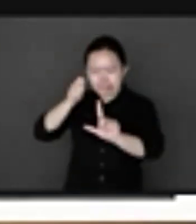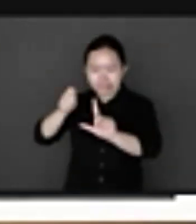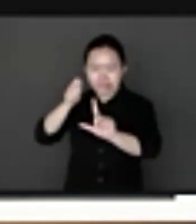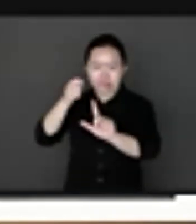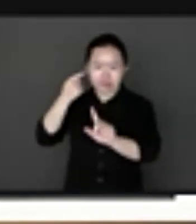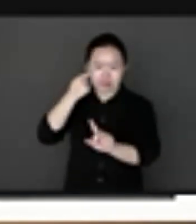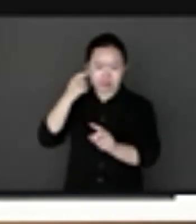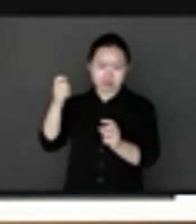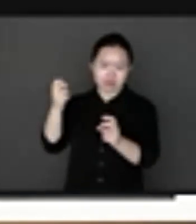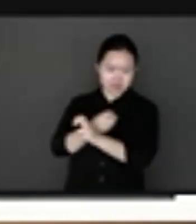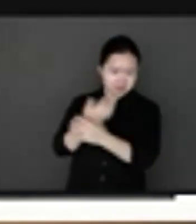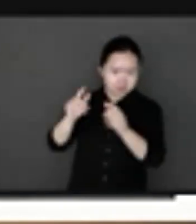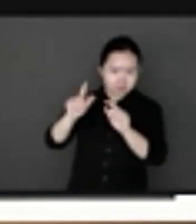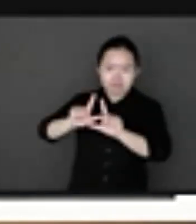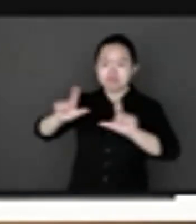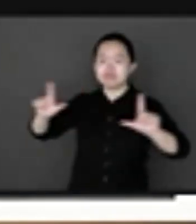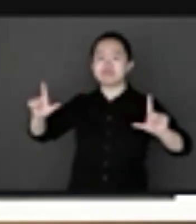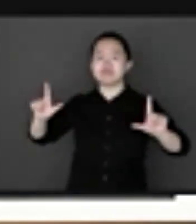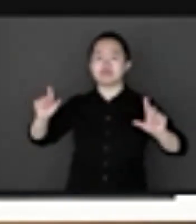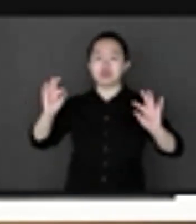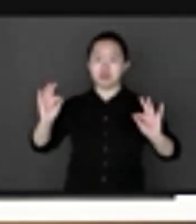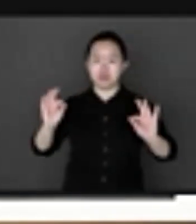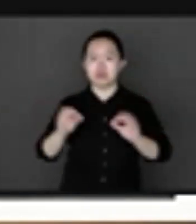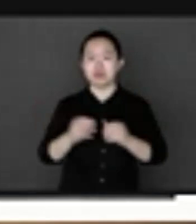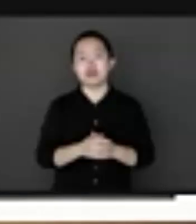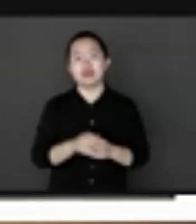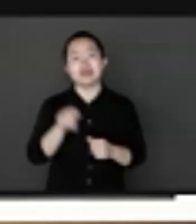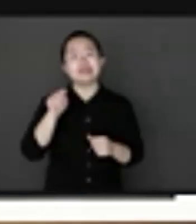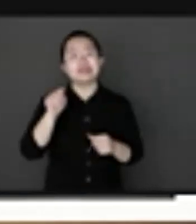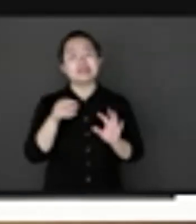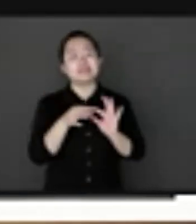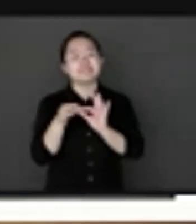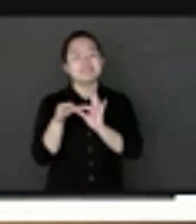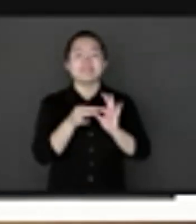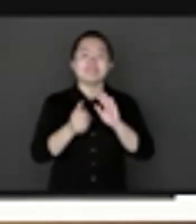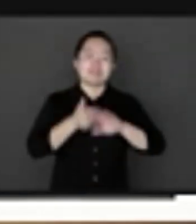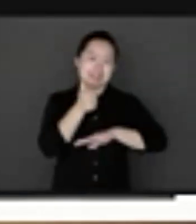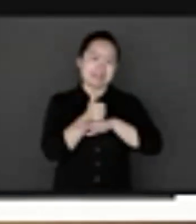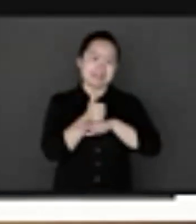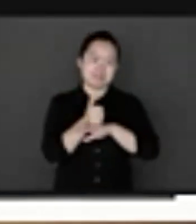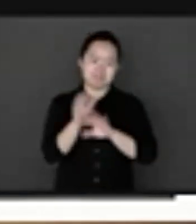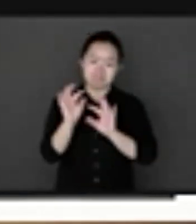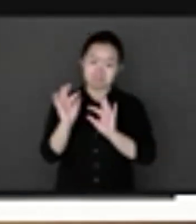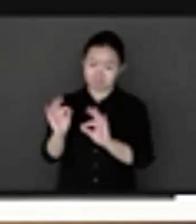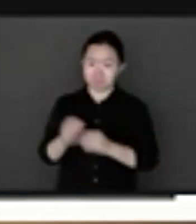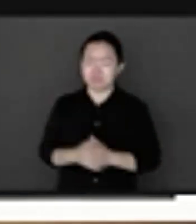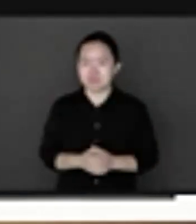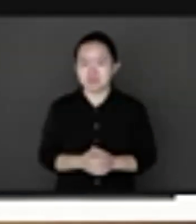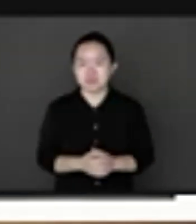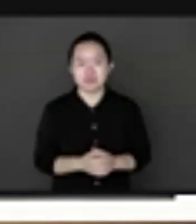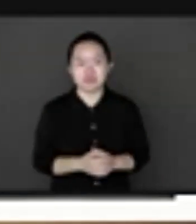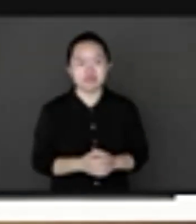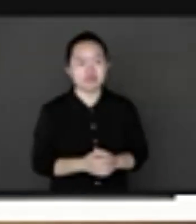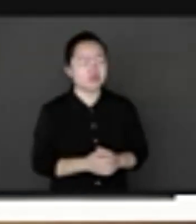So I don't think you need extra explanations for that. And the other question is, what does the contrast ratio